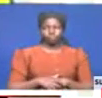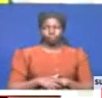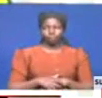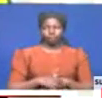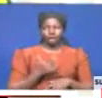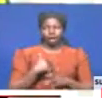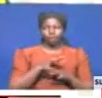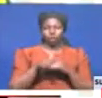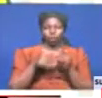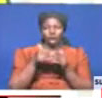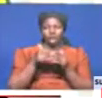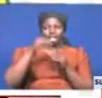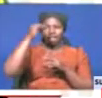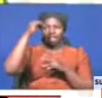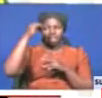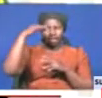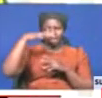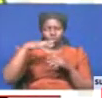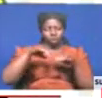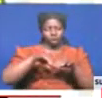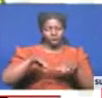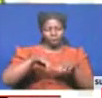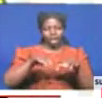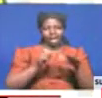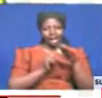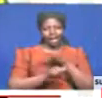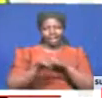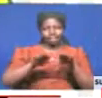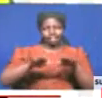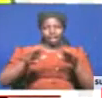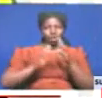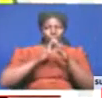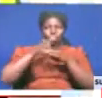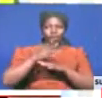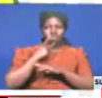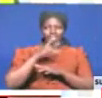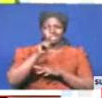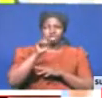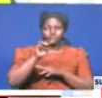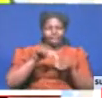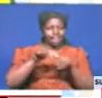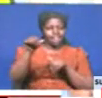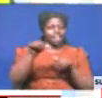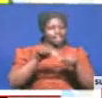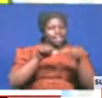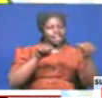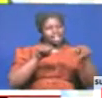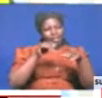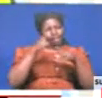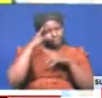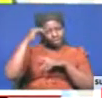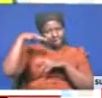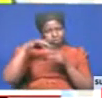run underneath the whole city within the over 200 kilometers of conduits, for example, within this, for electrical, for